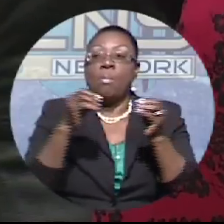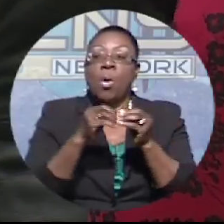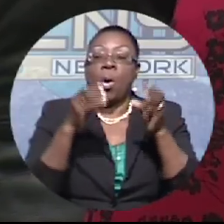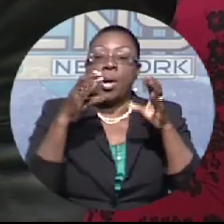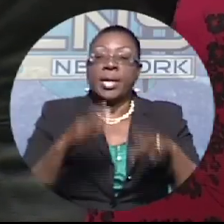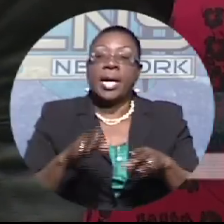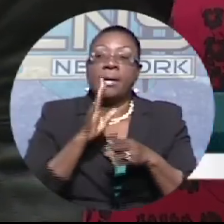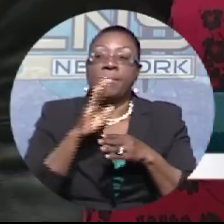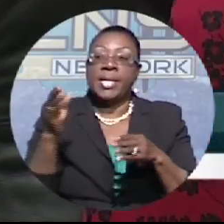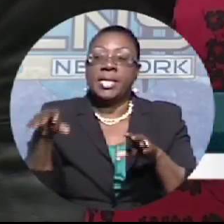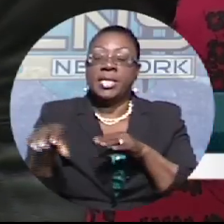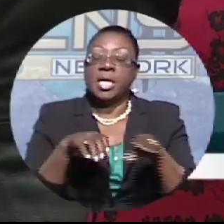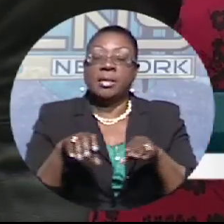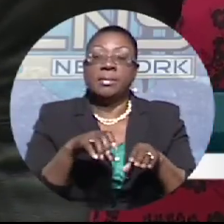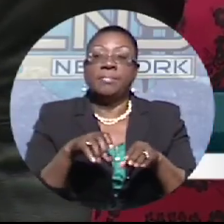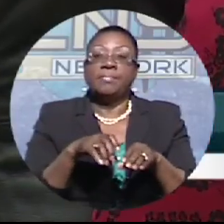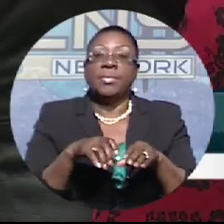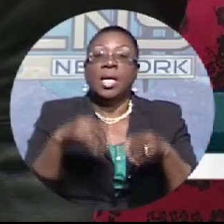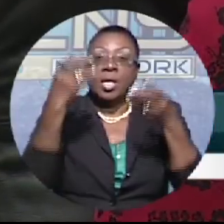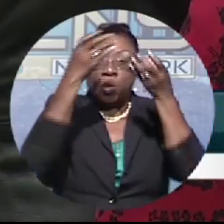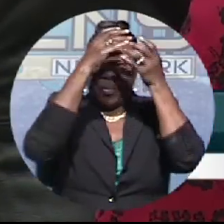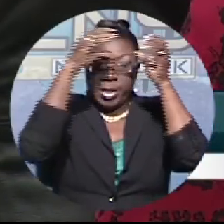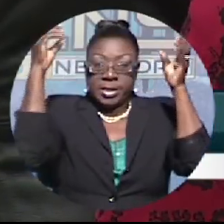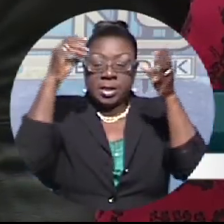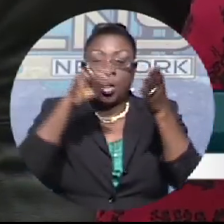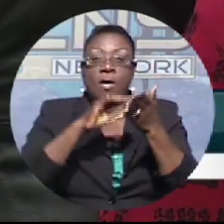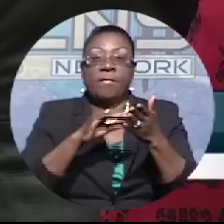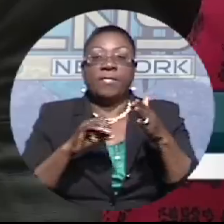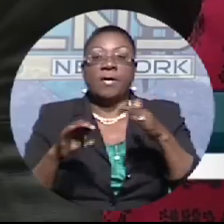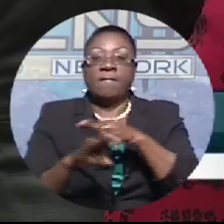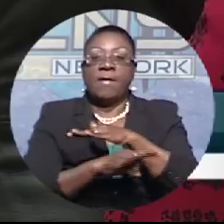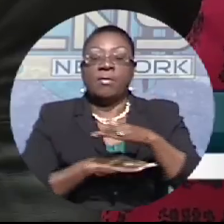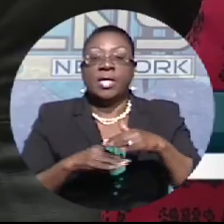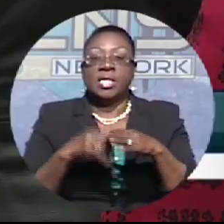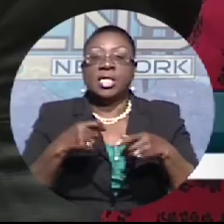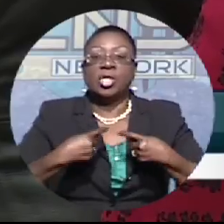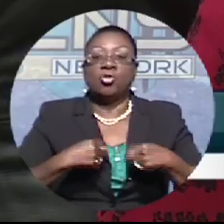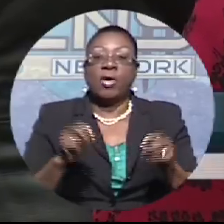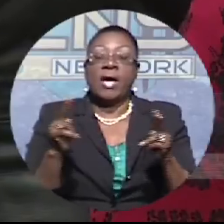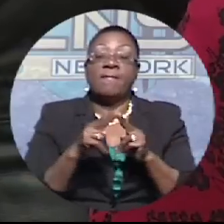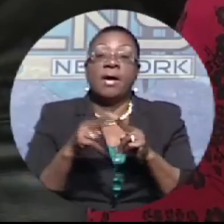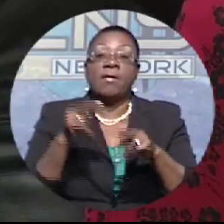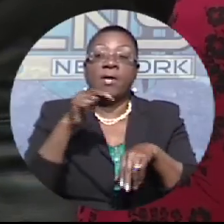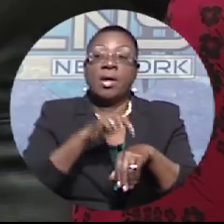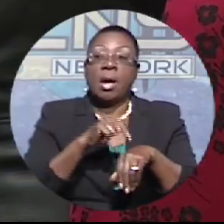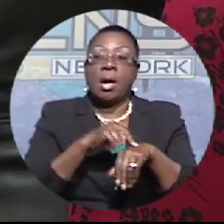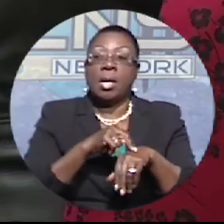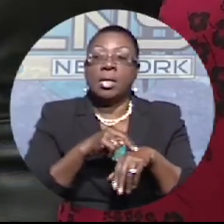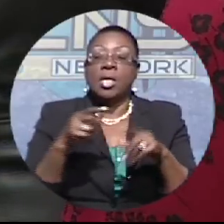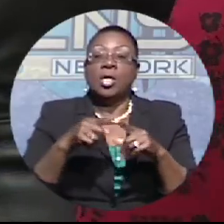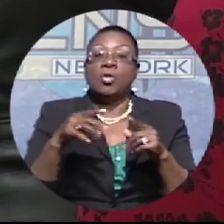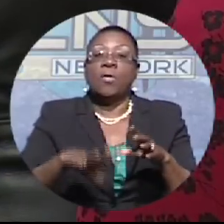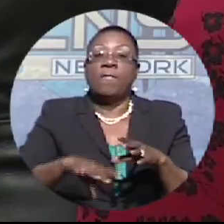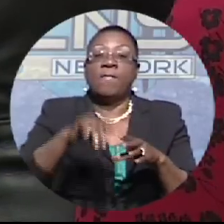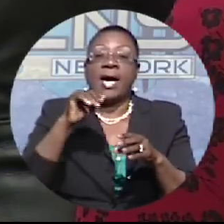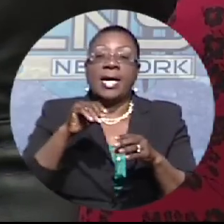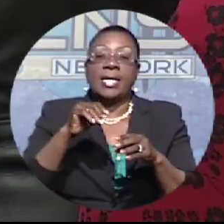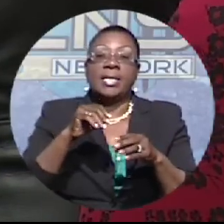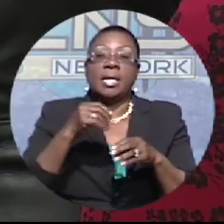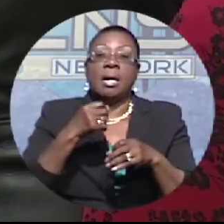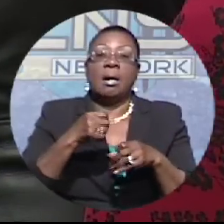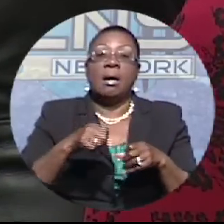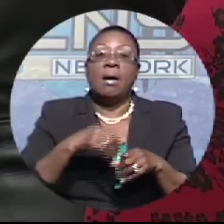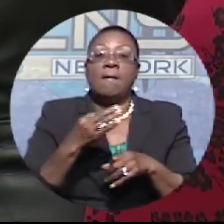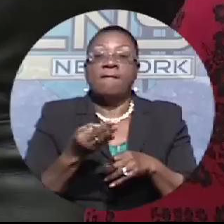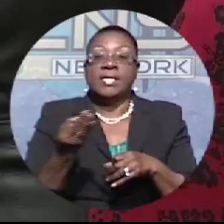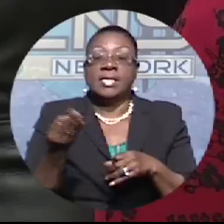Miss Brown, Sonia, is the president of the foundation, and she is trying extremely hard to find a facility. We do